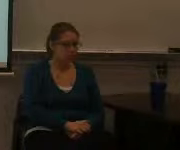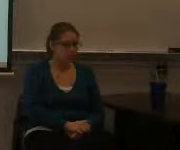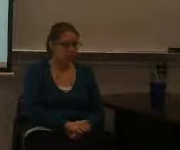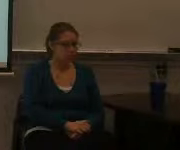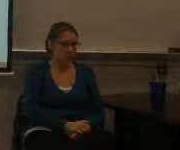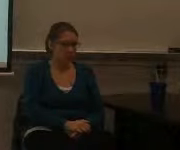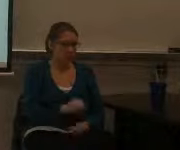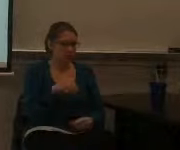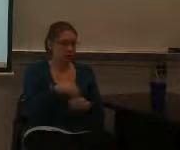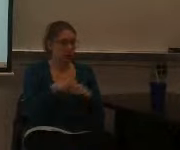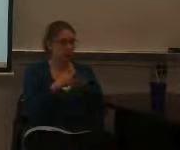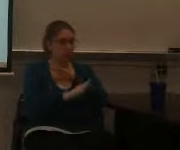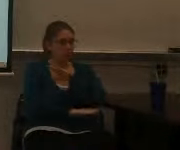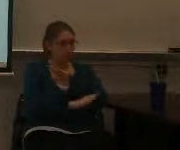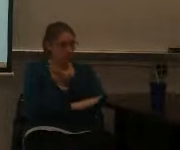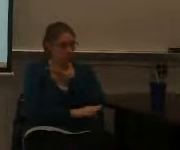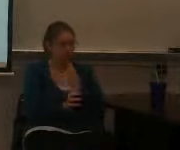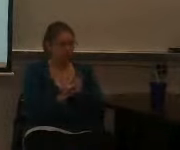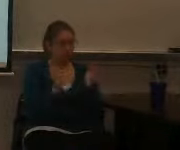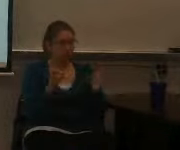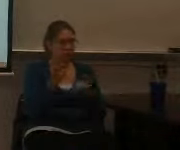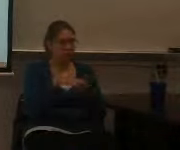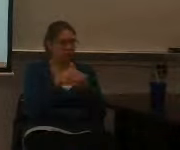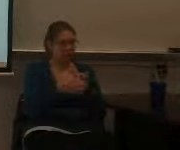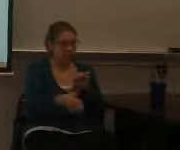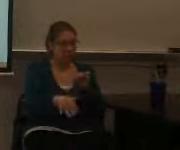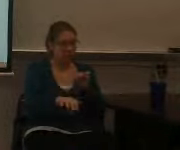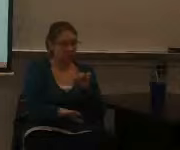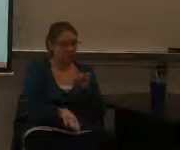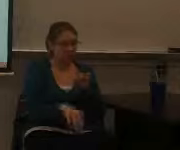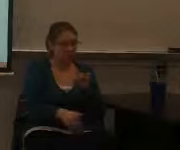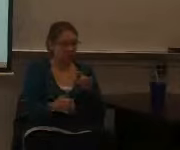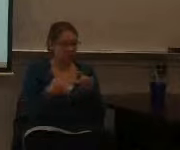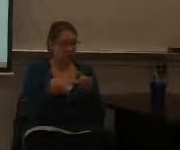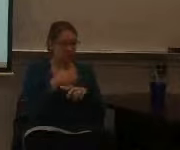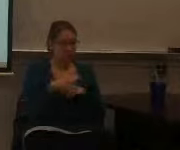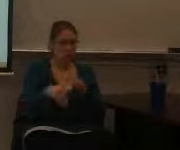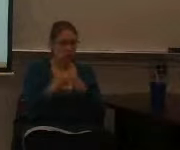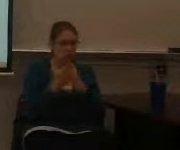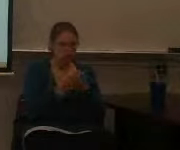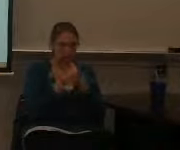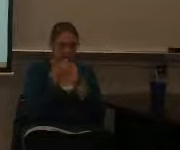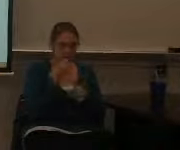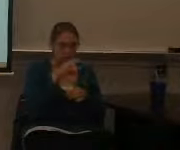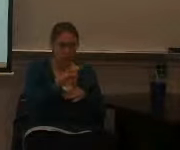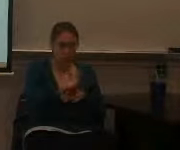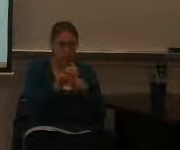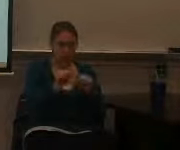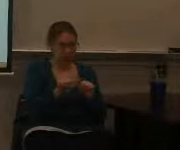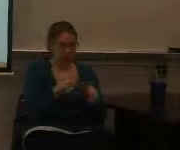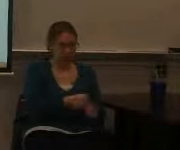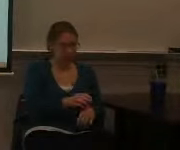So in the fall, then a bunch of leaf material falls in, and there's a whole part of the food web that can be based on that. That would be